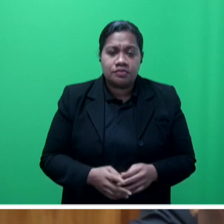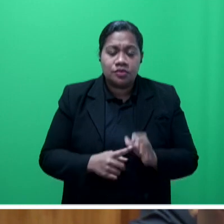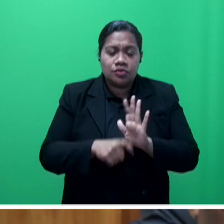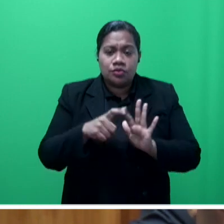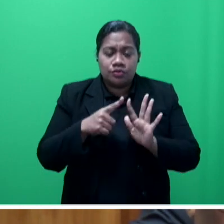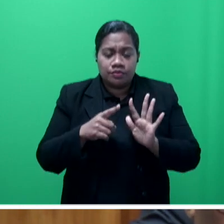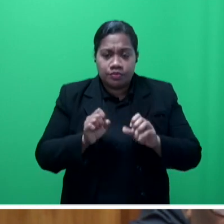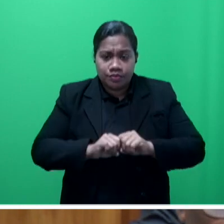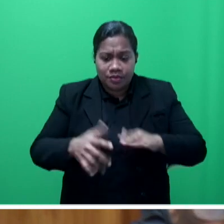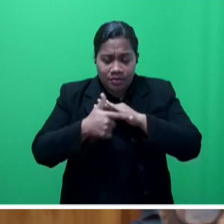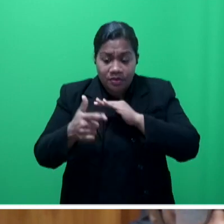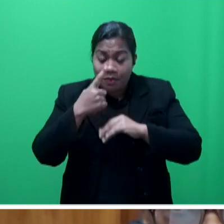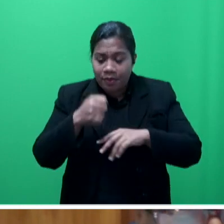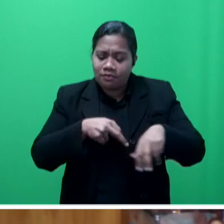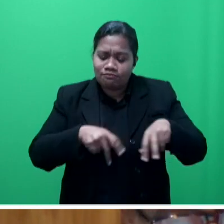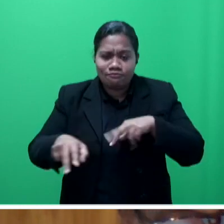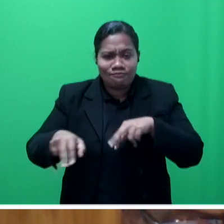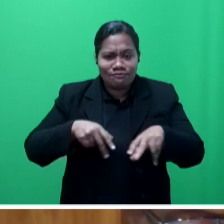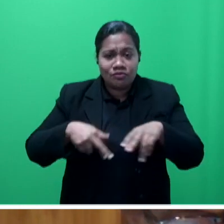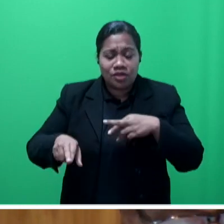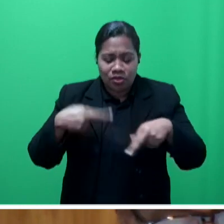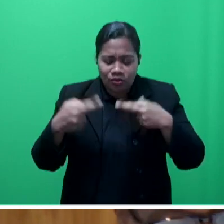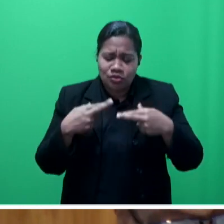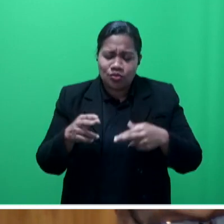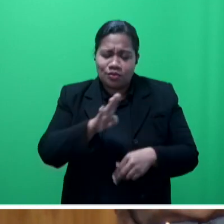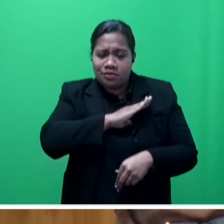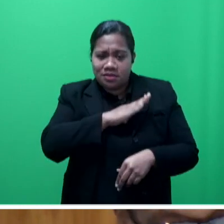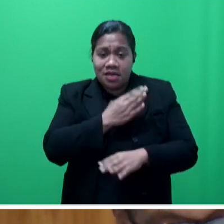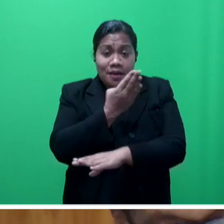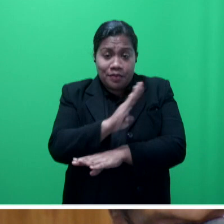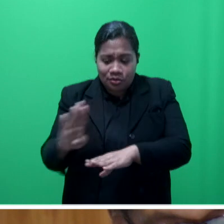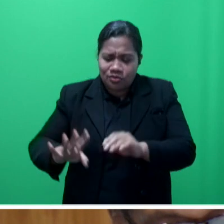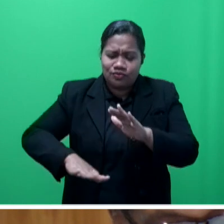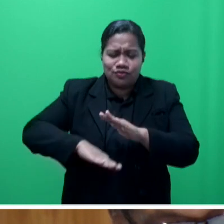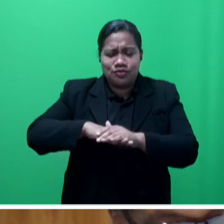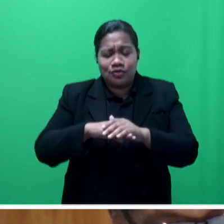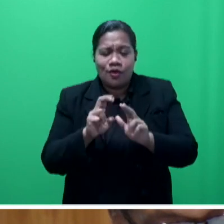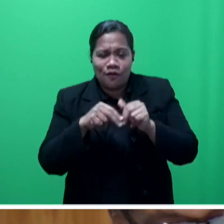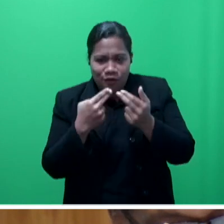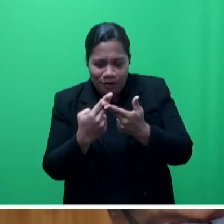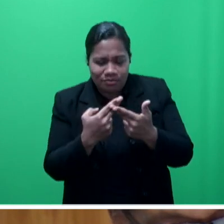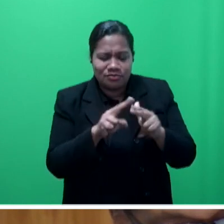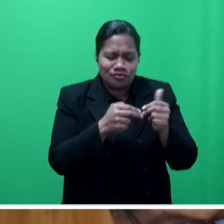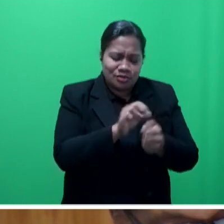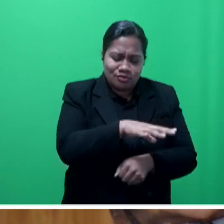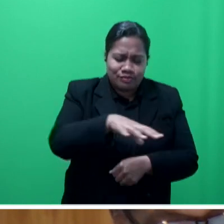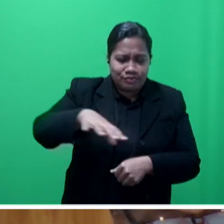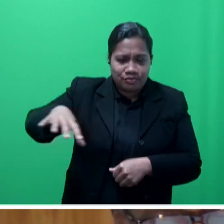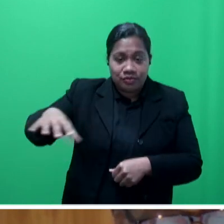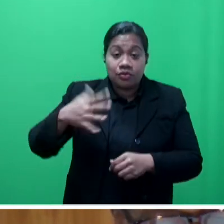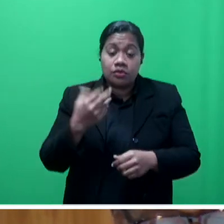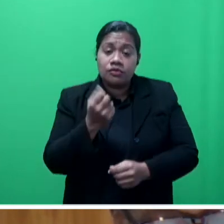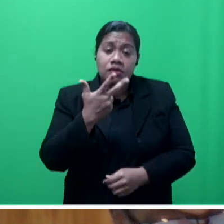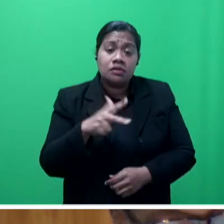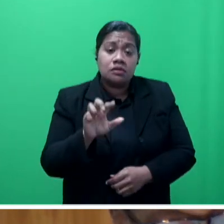moving to and from, and restaurants were busy, and beaches were filled with families, etc. Sir, we had 91